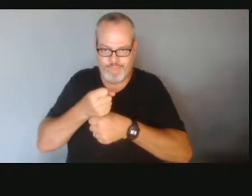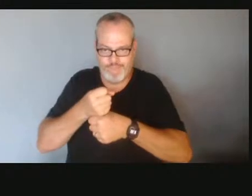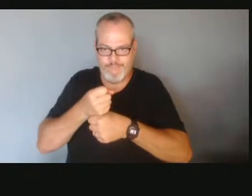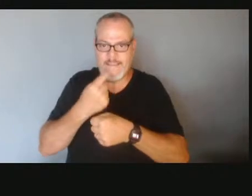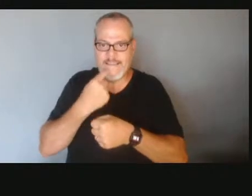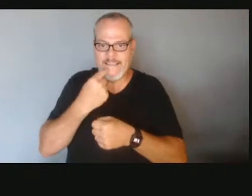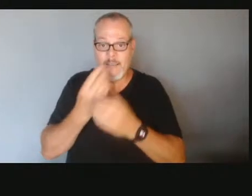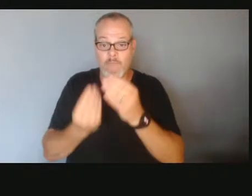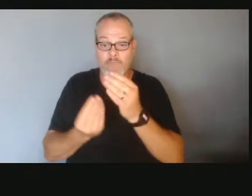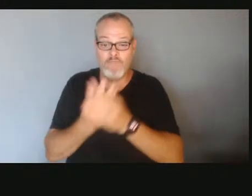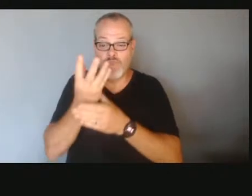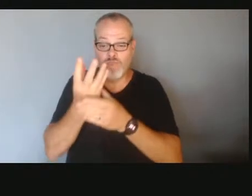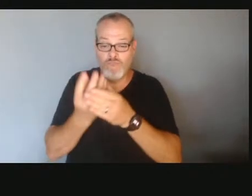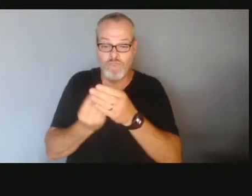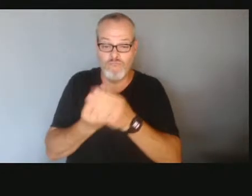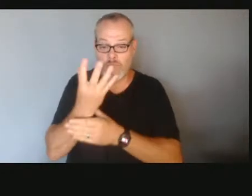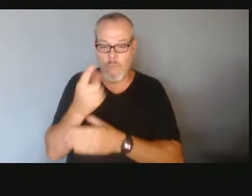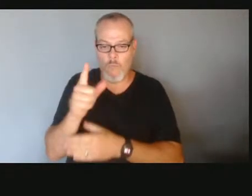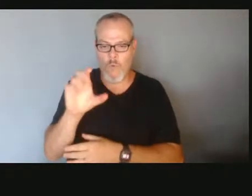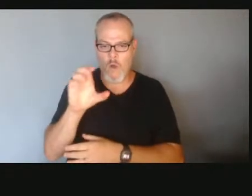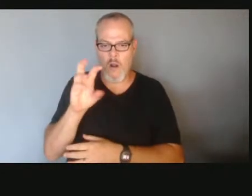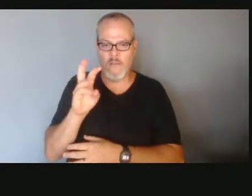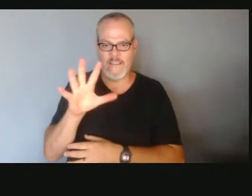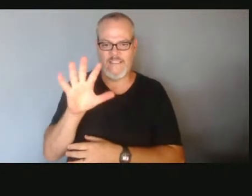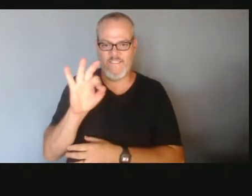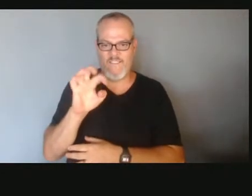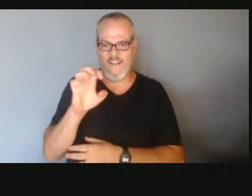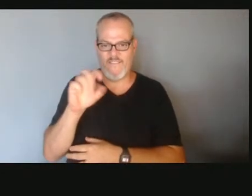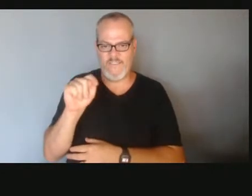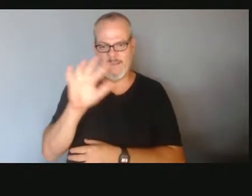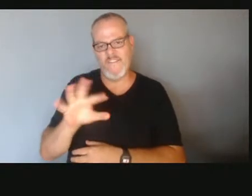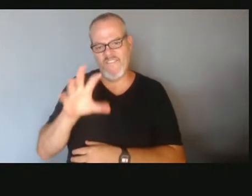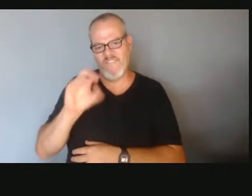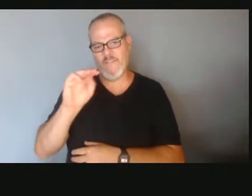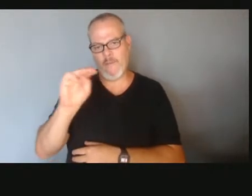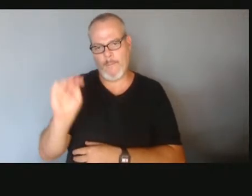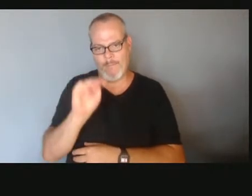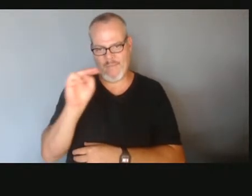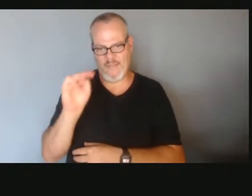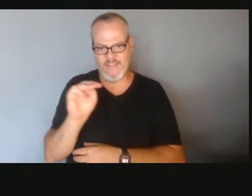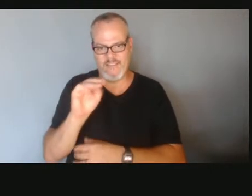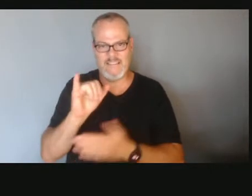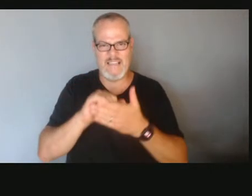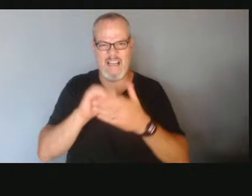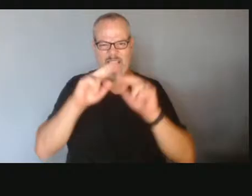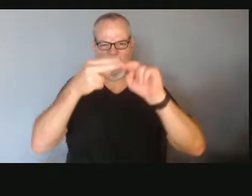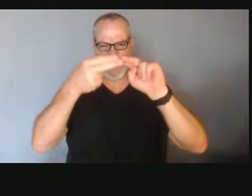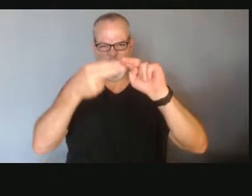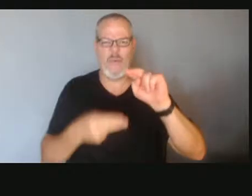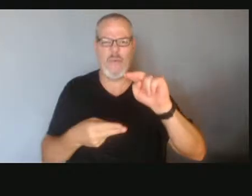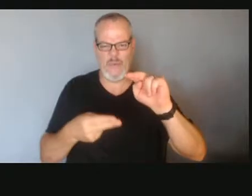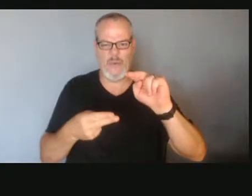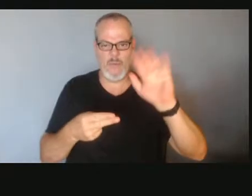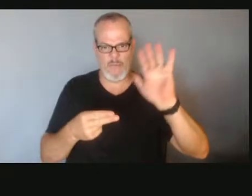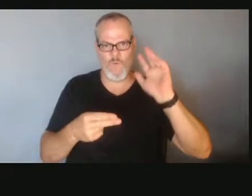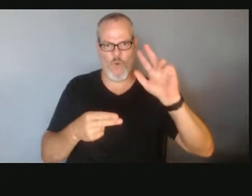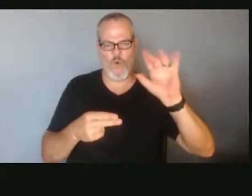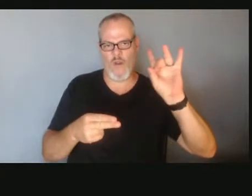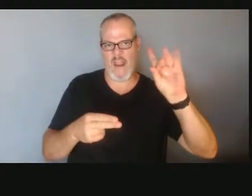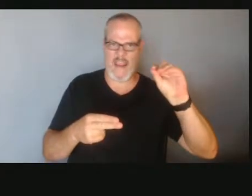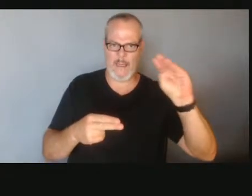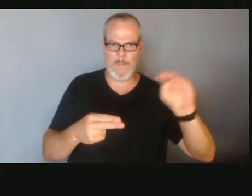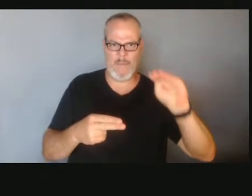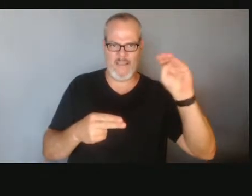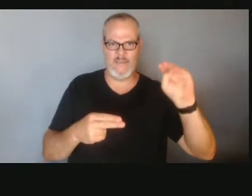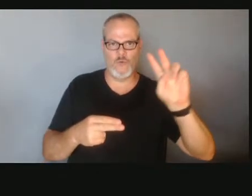Fountains reached up to 165 feet, 50 meters. It was a revised value down from 80 meters, 200 feet. And